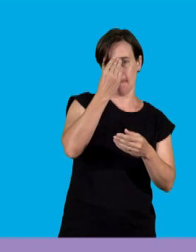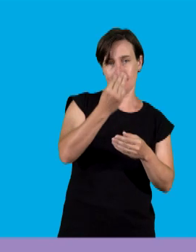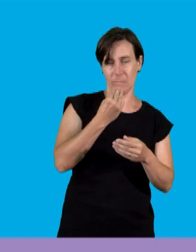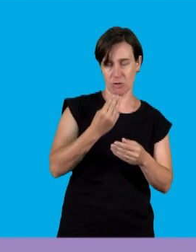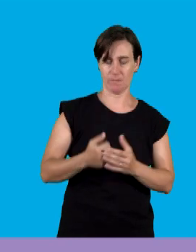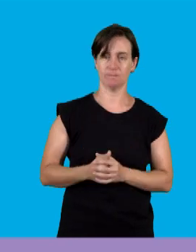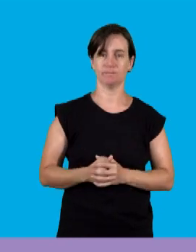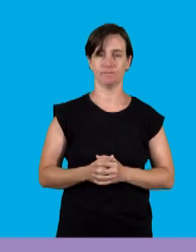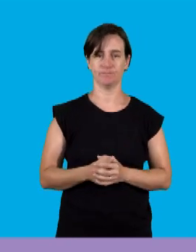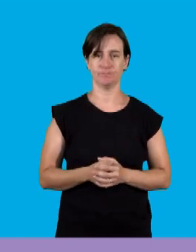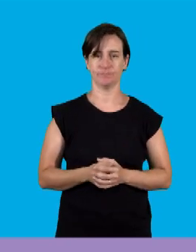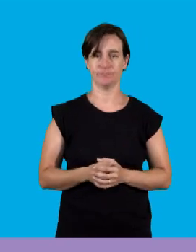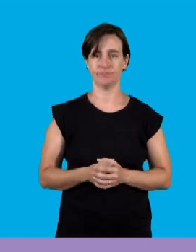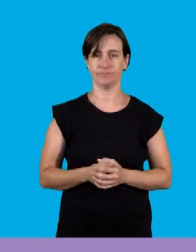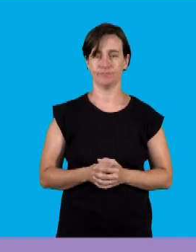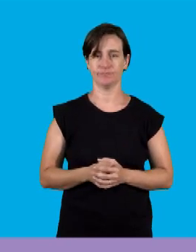figure.